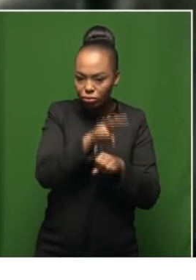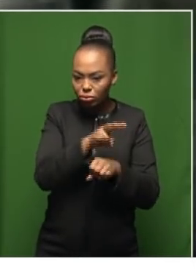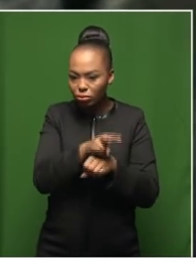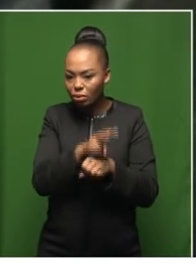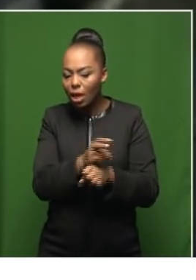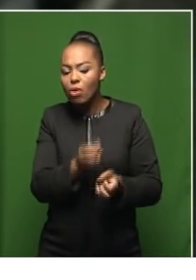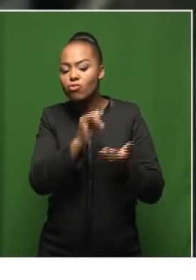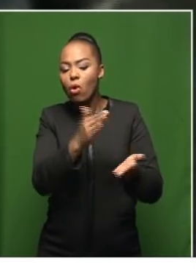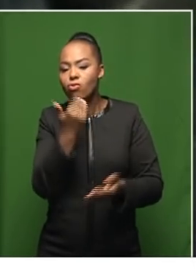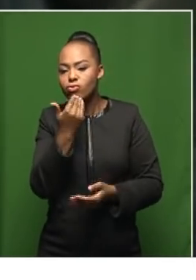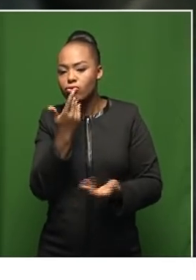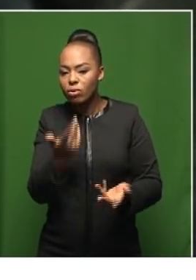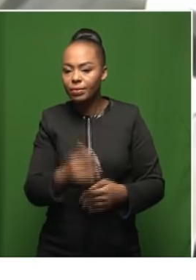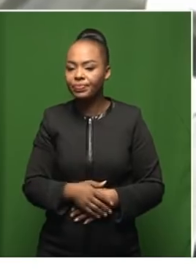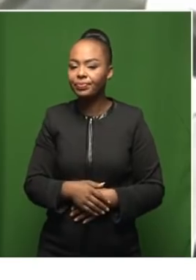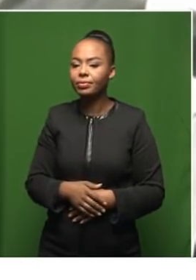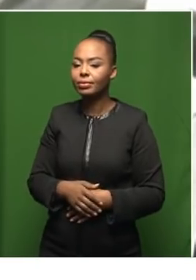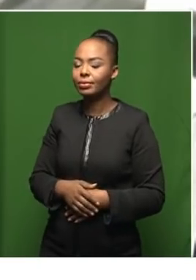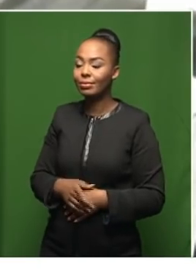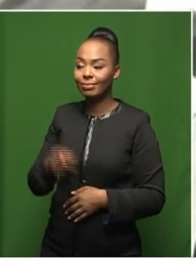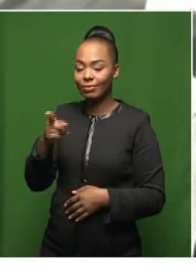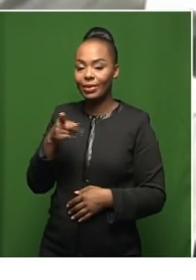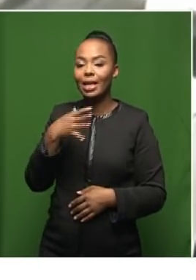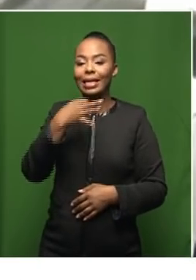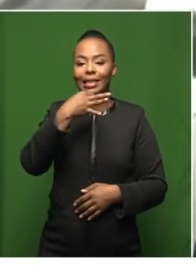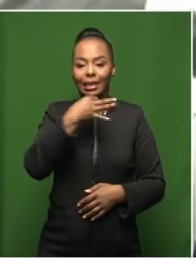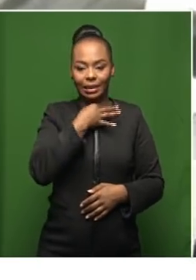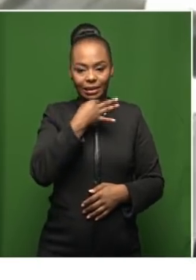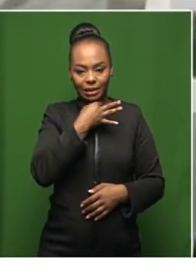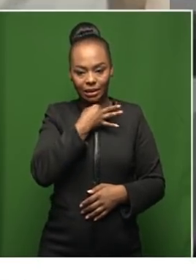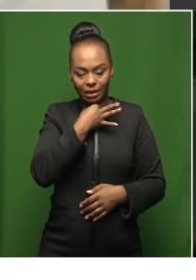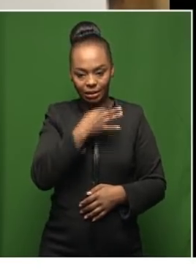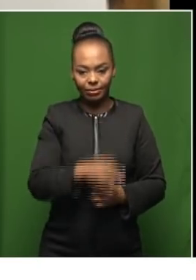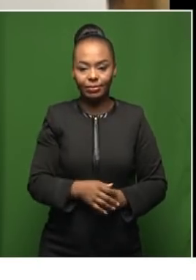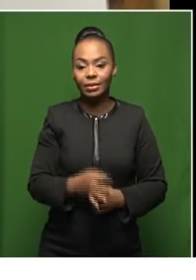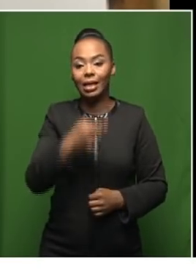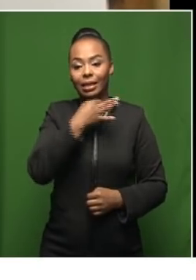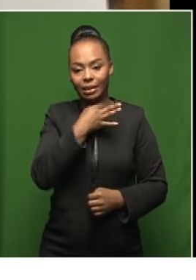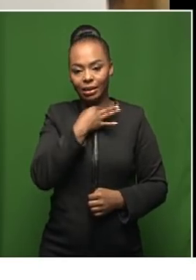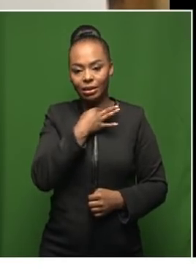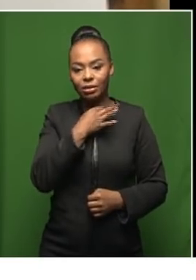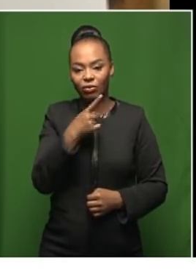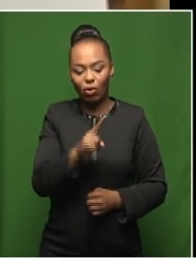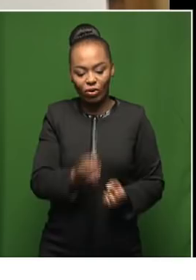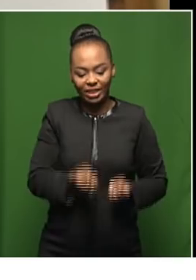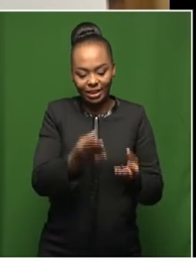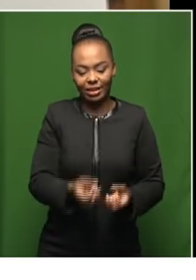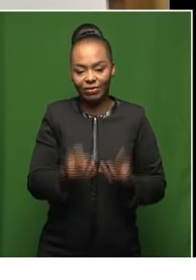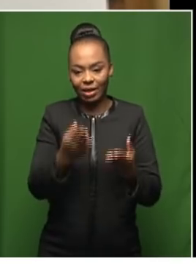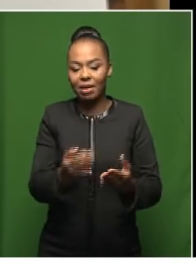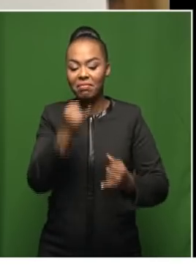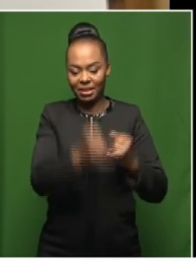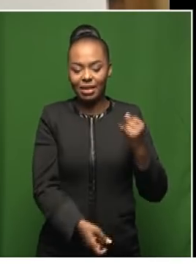Well, I think there's always a risk, firstly, of a delivery mechanism that will have mistakes. We must accept